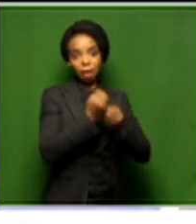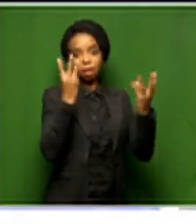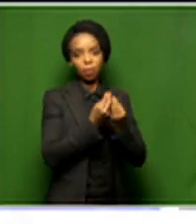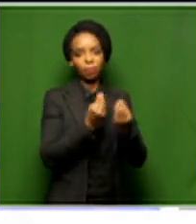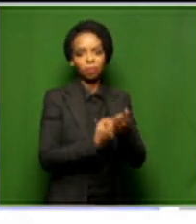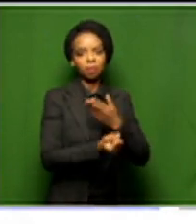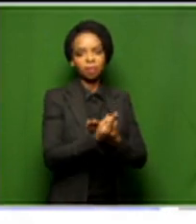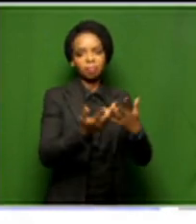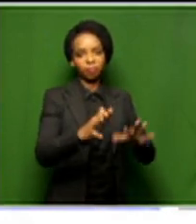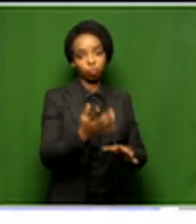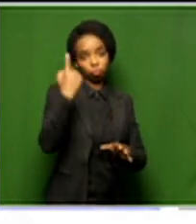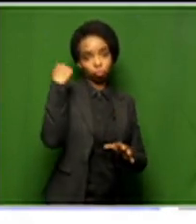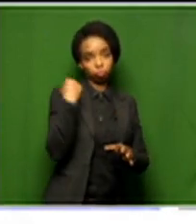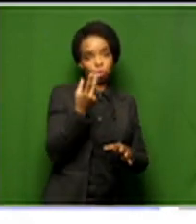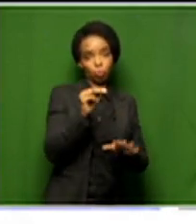and now.